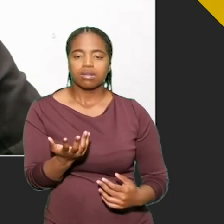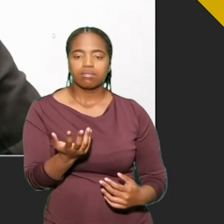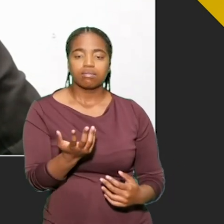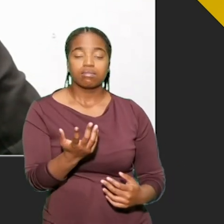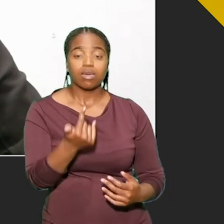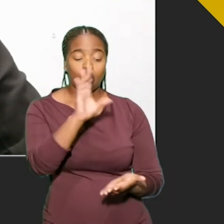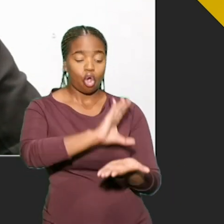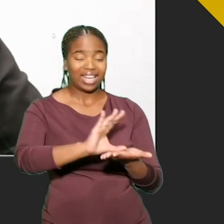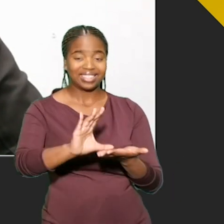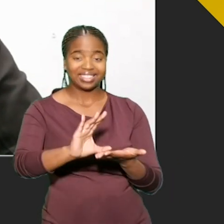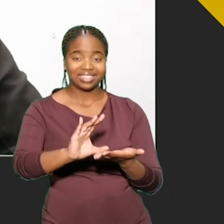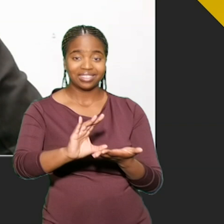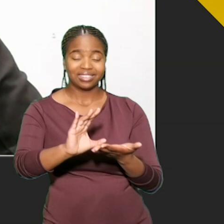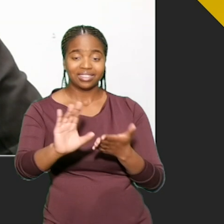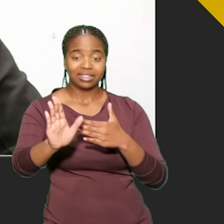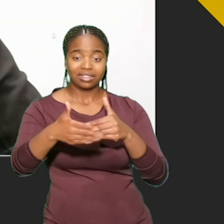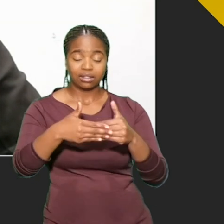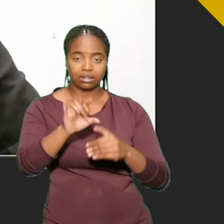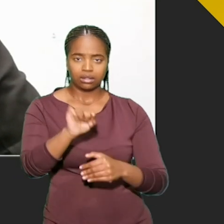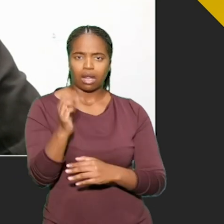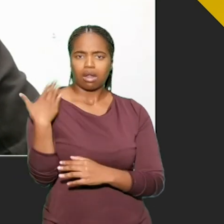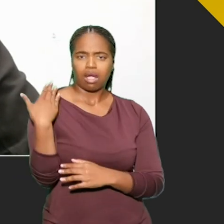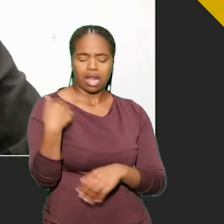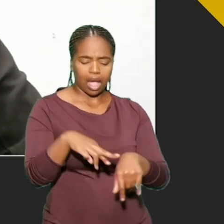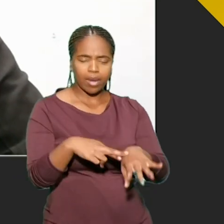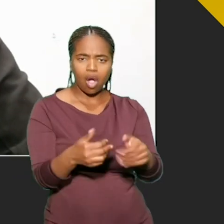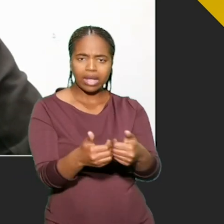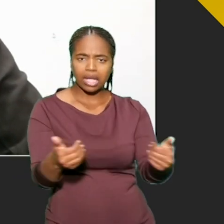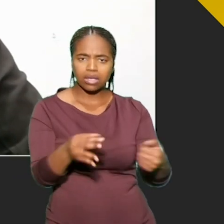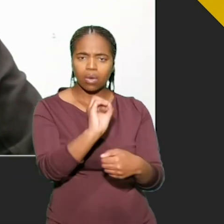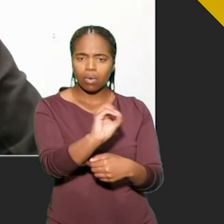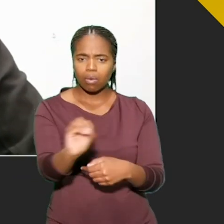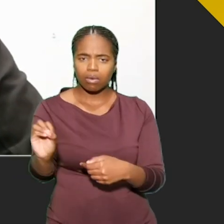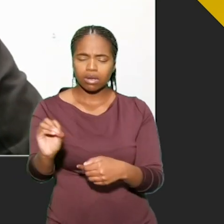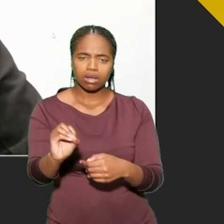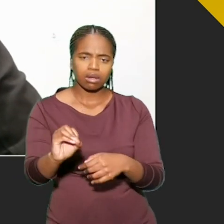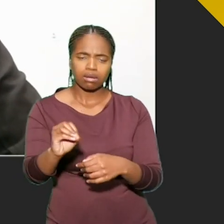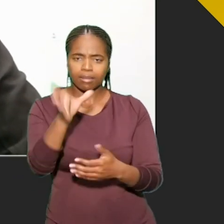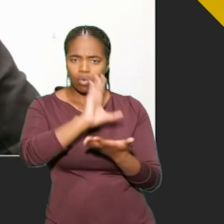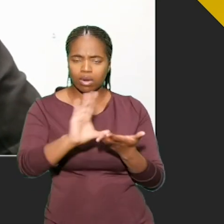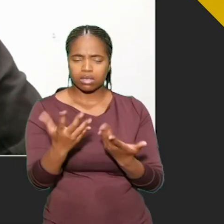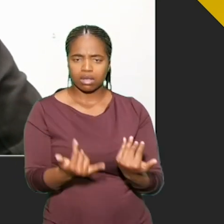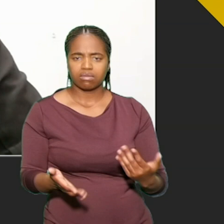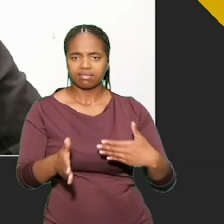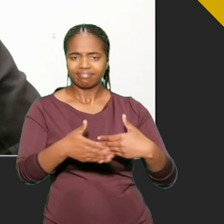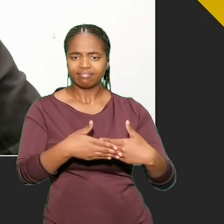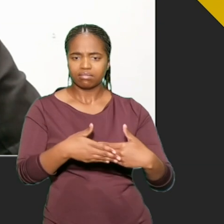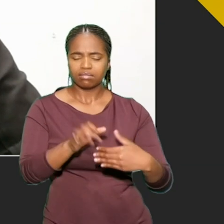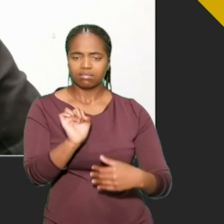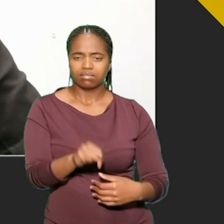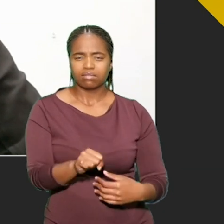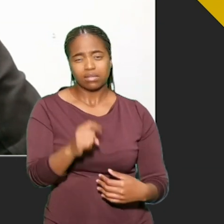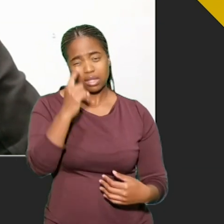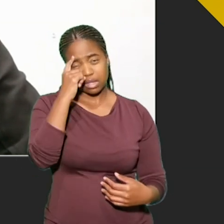colleges of education, those colleges of education that they used to have during apartheid times. Yeah. And I think they were closed around